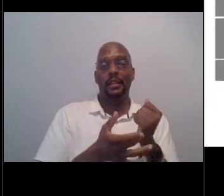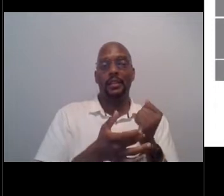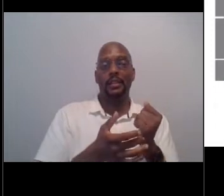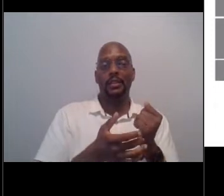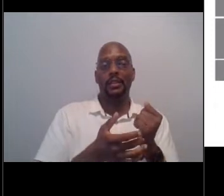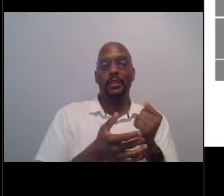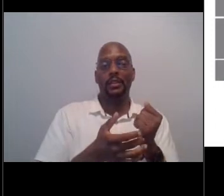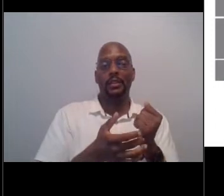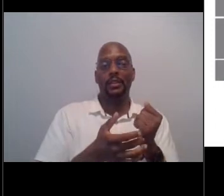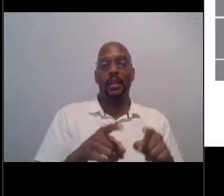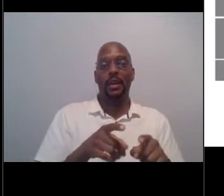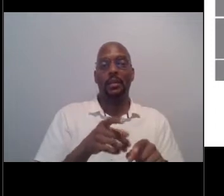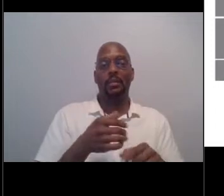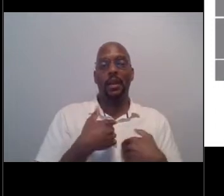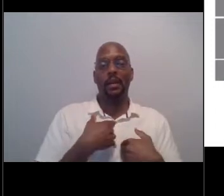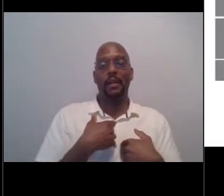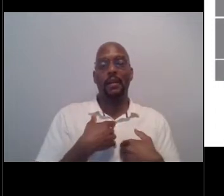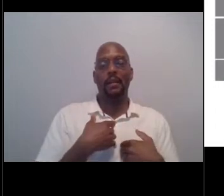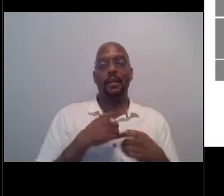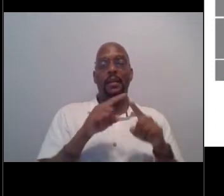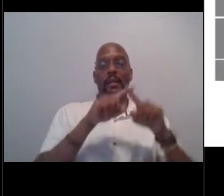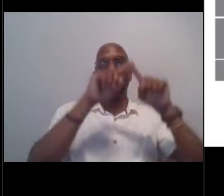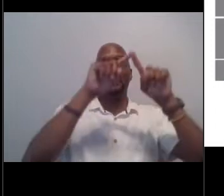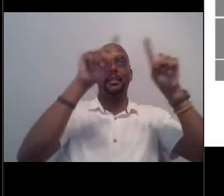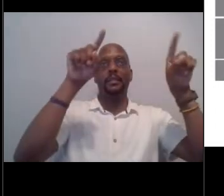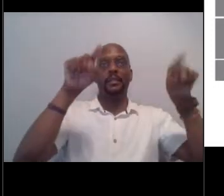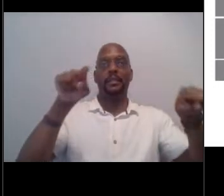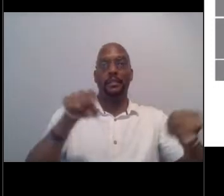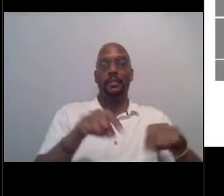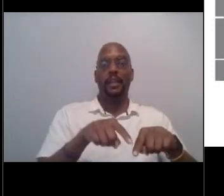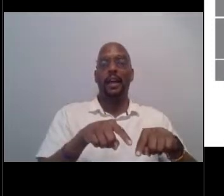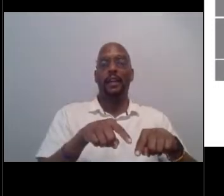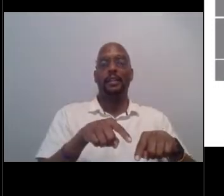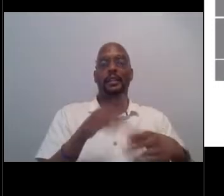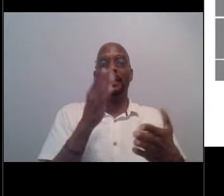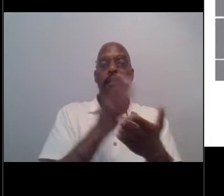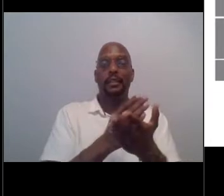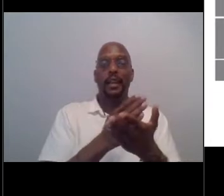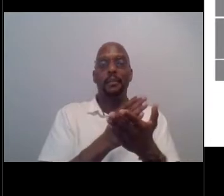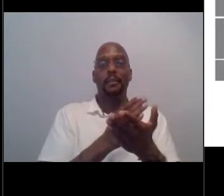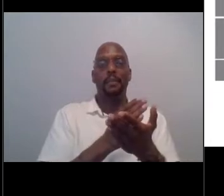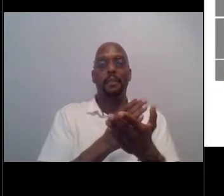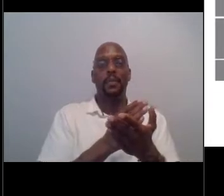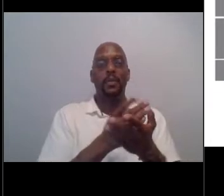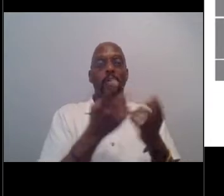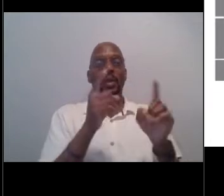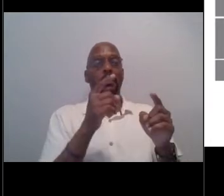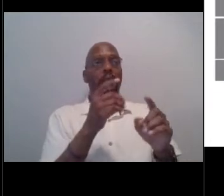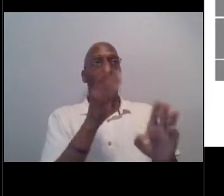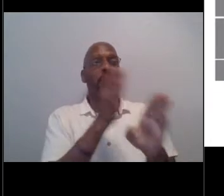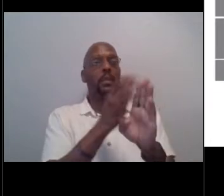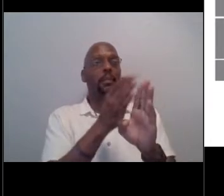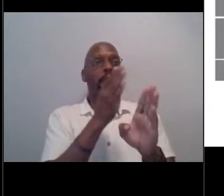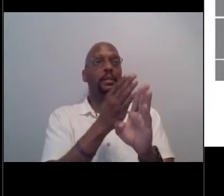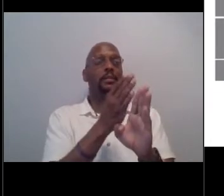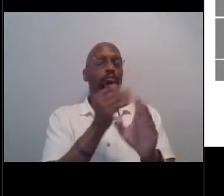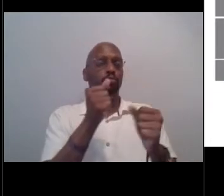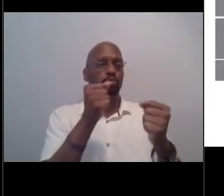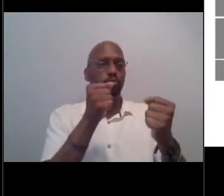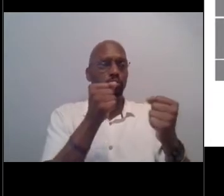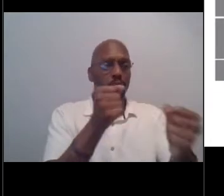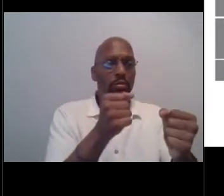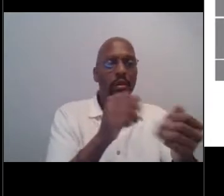deployed dynamic signs at the stop bar on the ramp meter that light up when a bus is approaching to inform the driver that